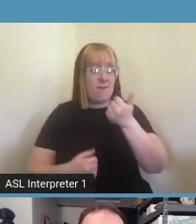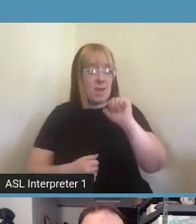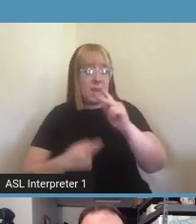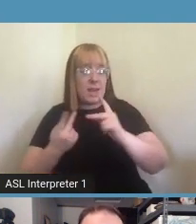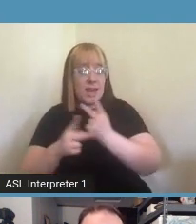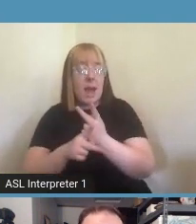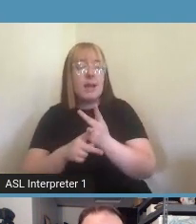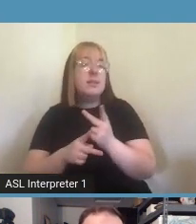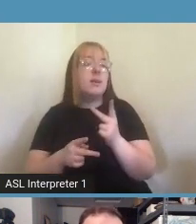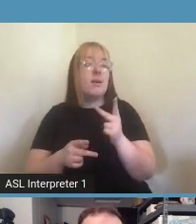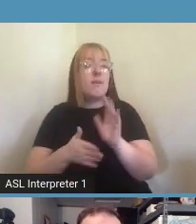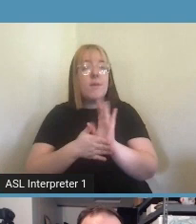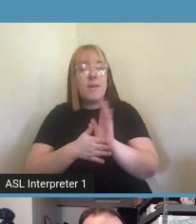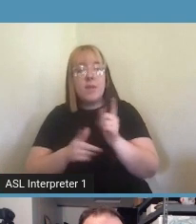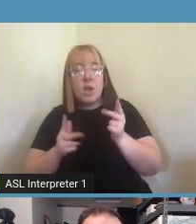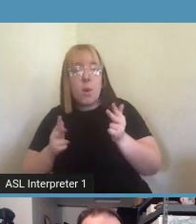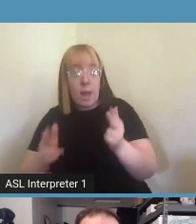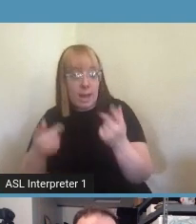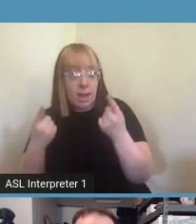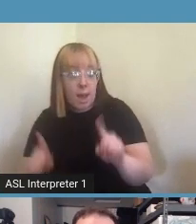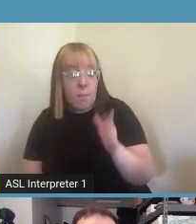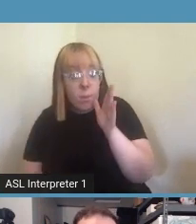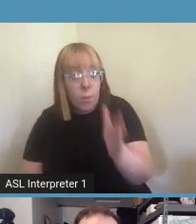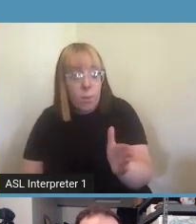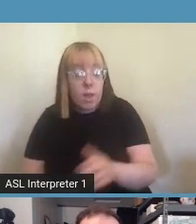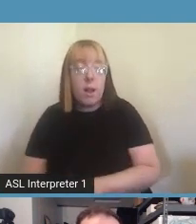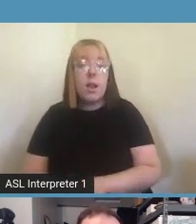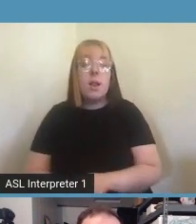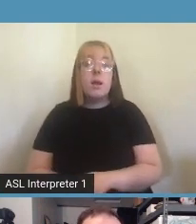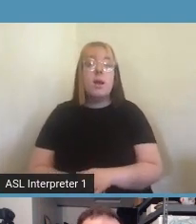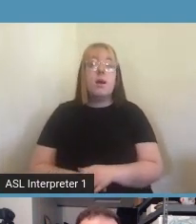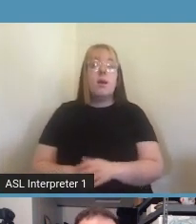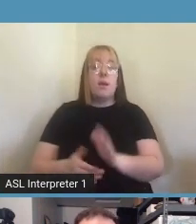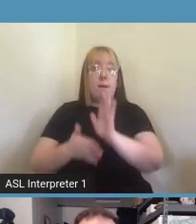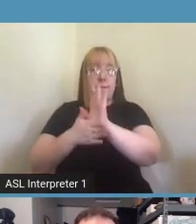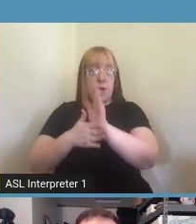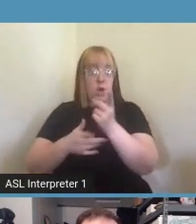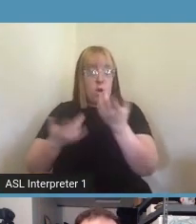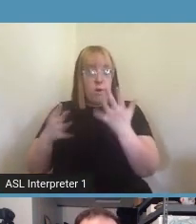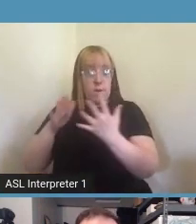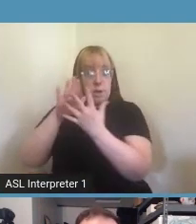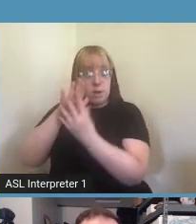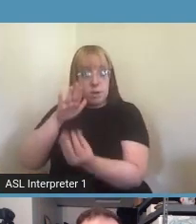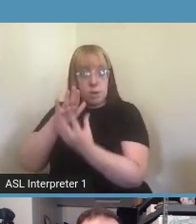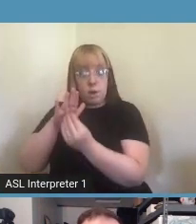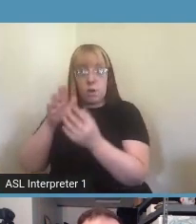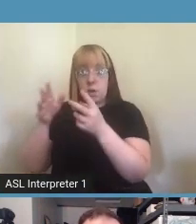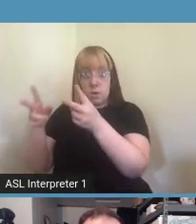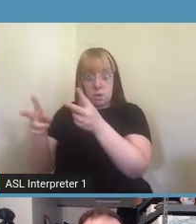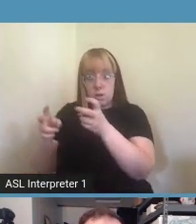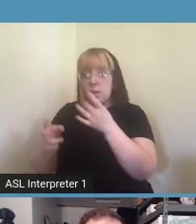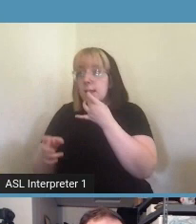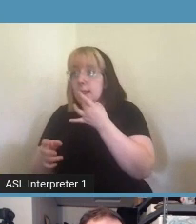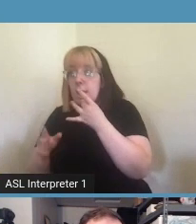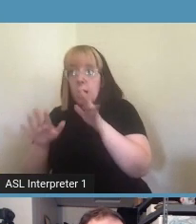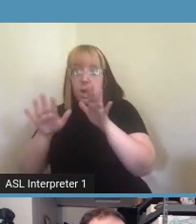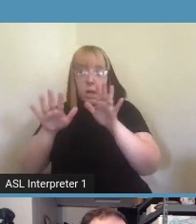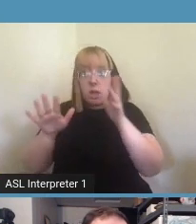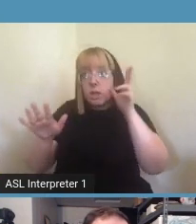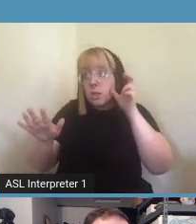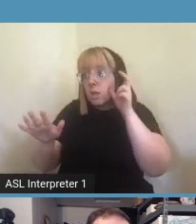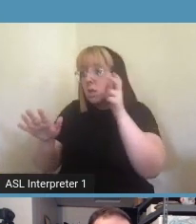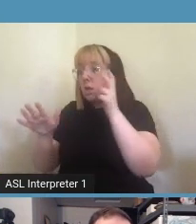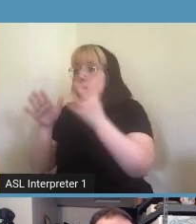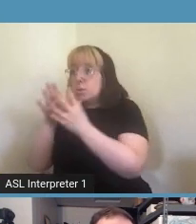that's going to happen? Once you get your audio, once you get your video, all your lighting and everything looks good. It's recorded onto your